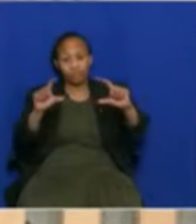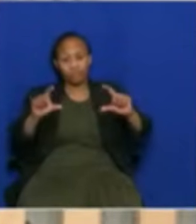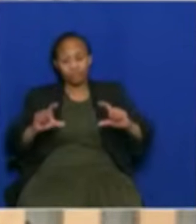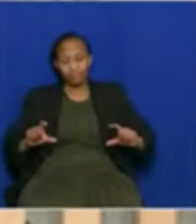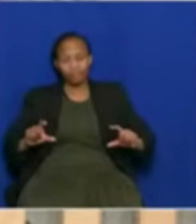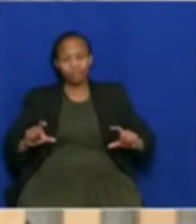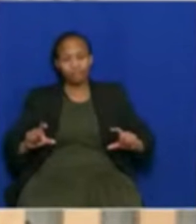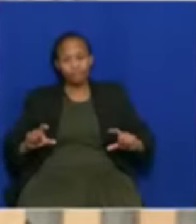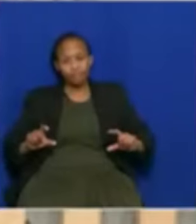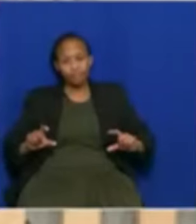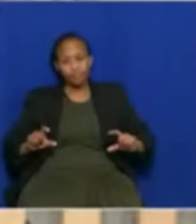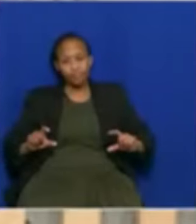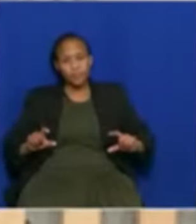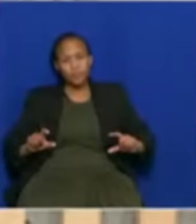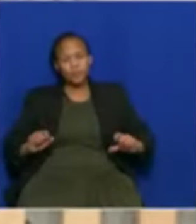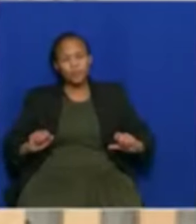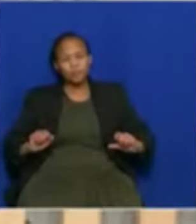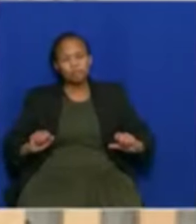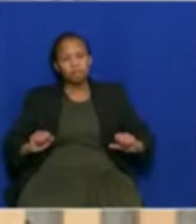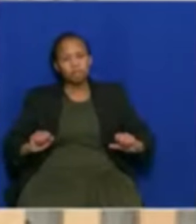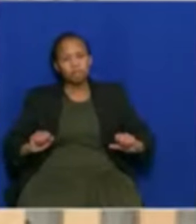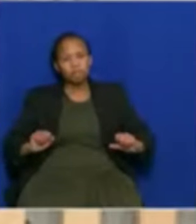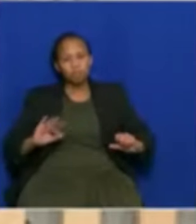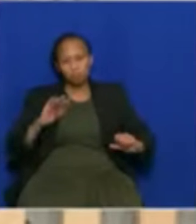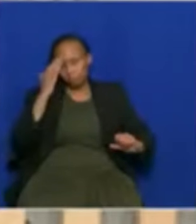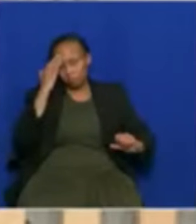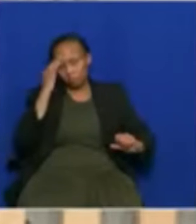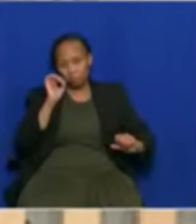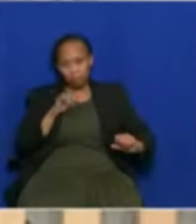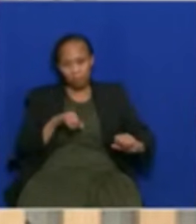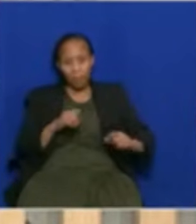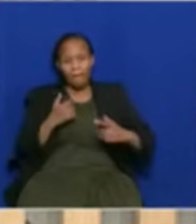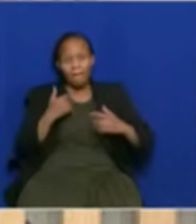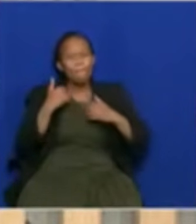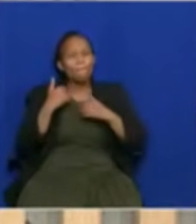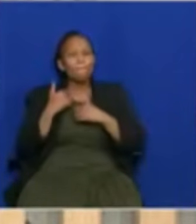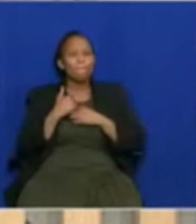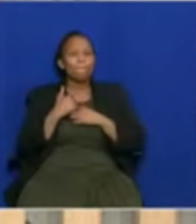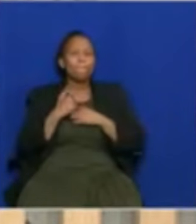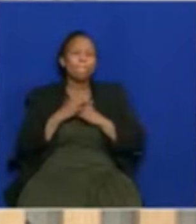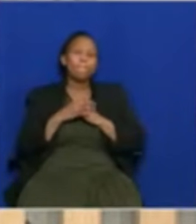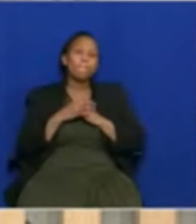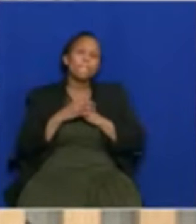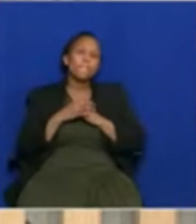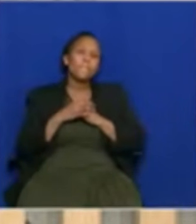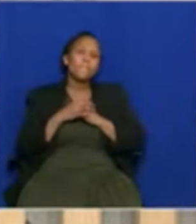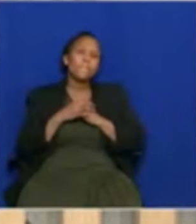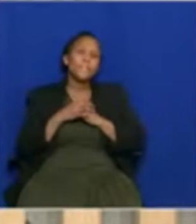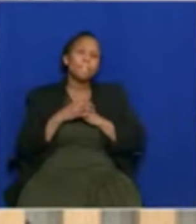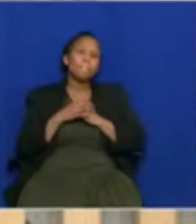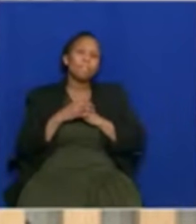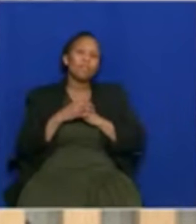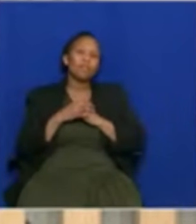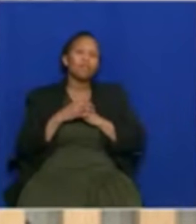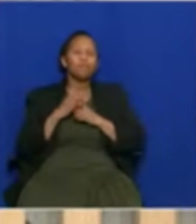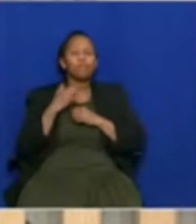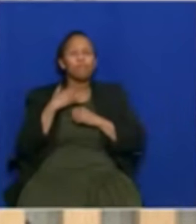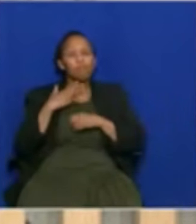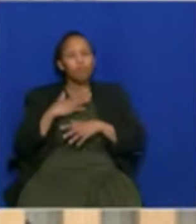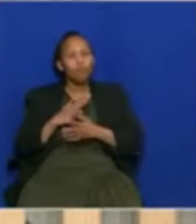I want to suggest, I would like to share with you what I would consider to be armed